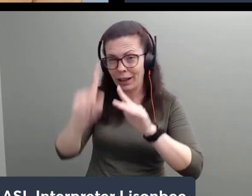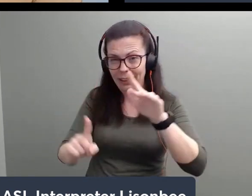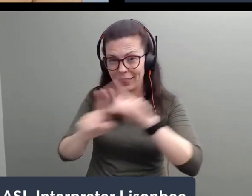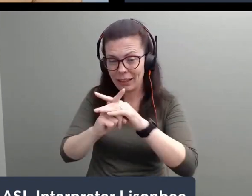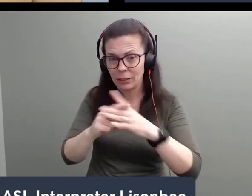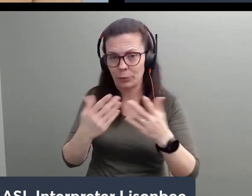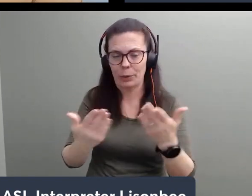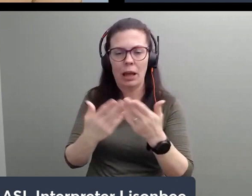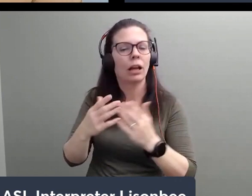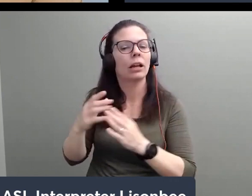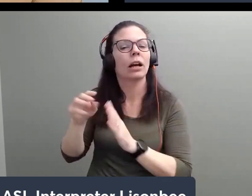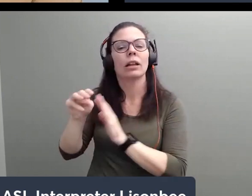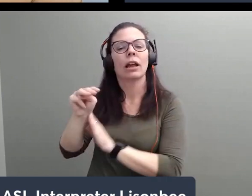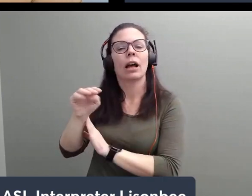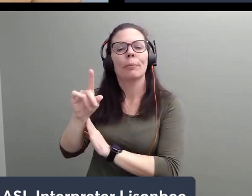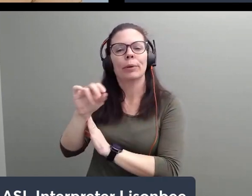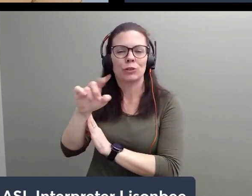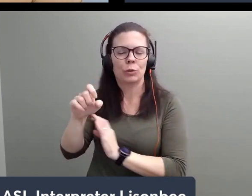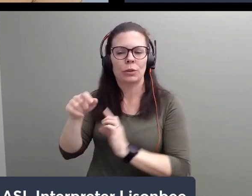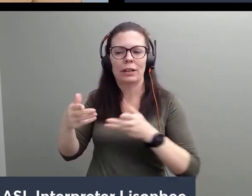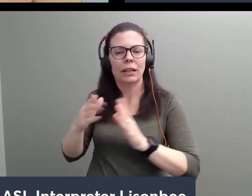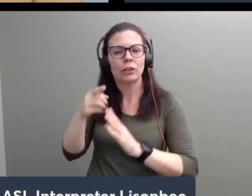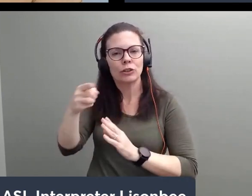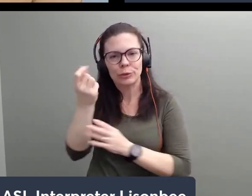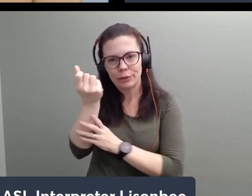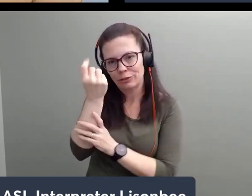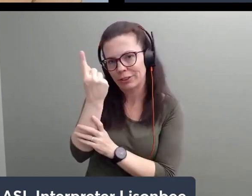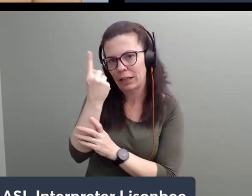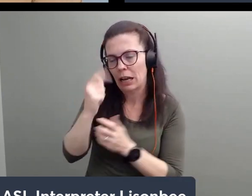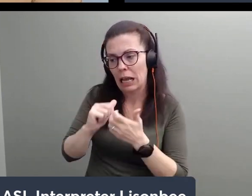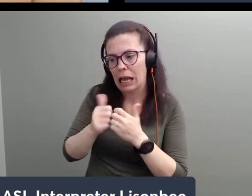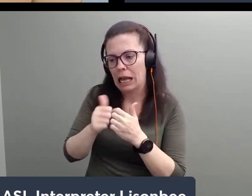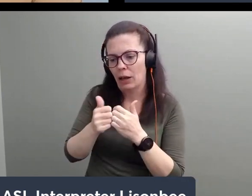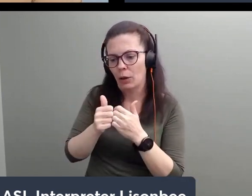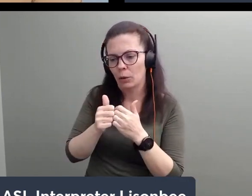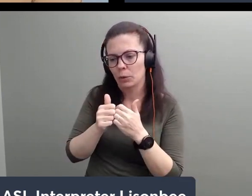a module that gives you the ability to understand how